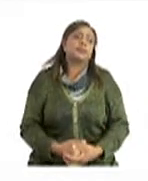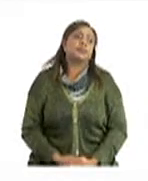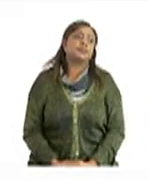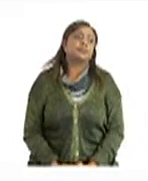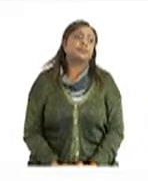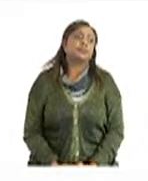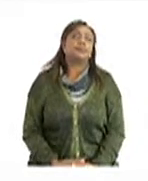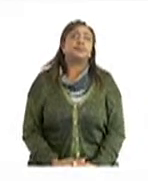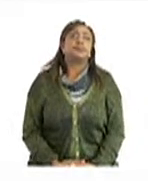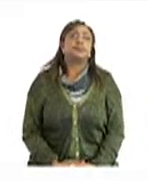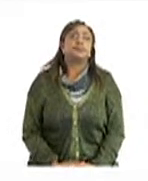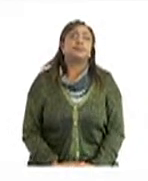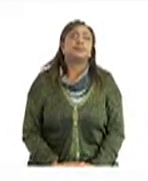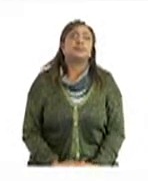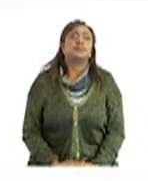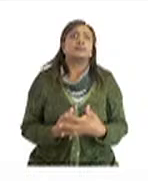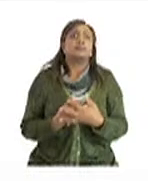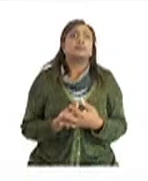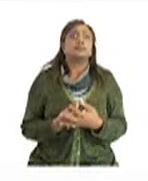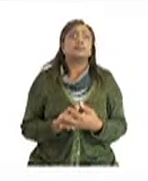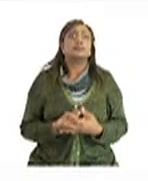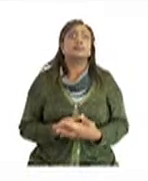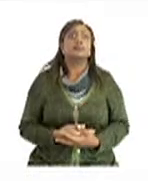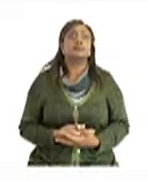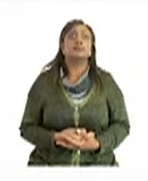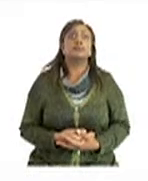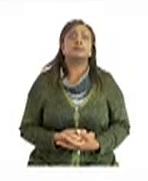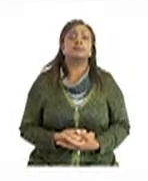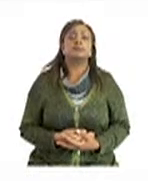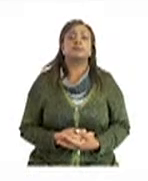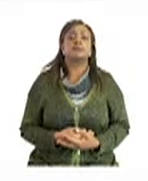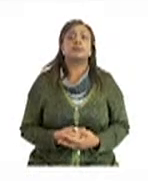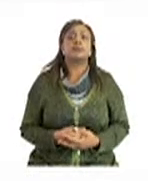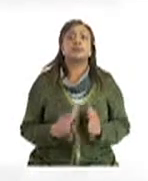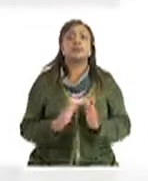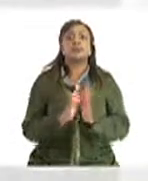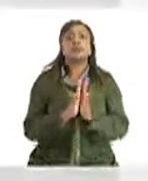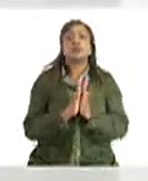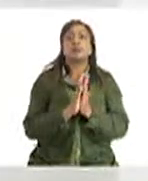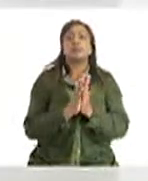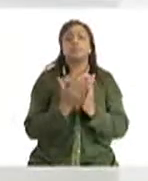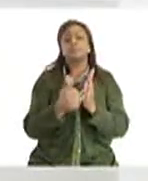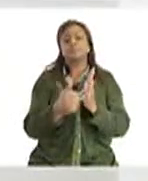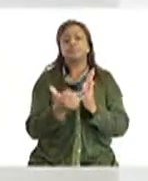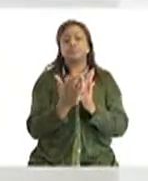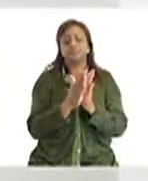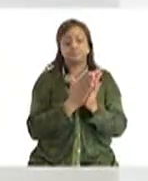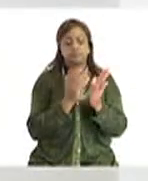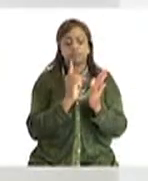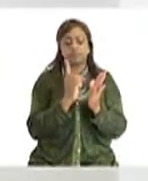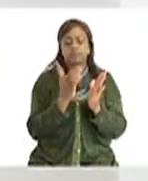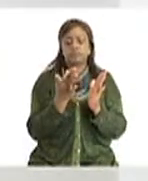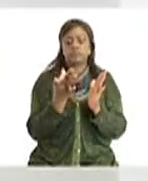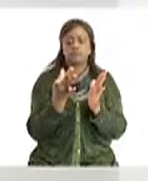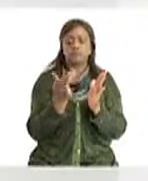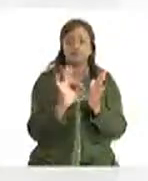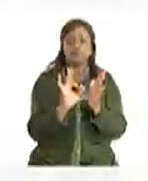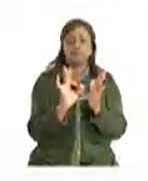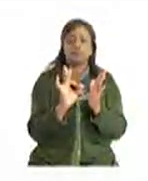for making babies. Let us now turn over to page 18.